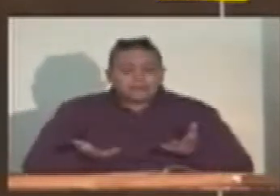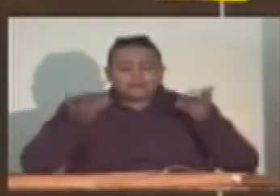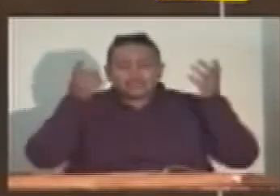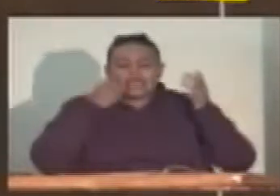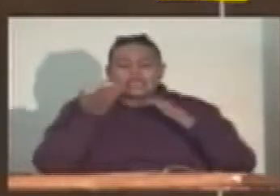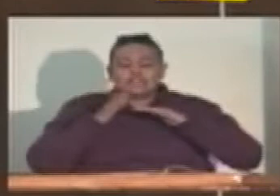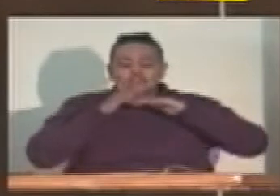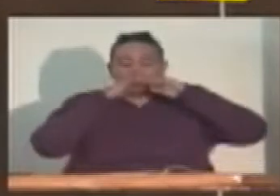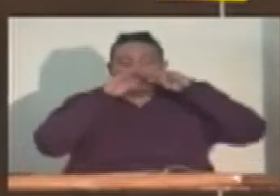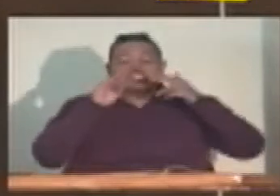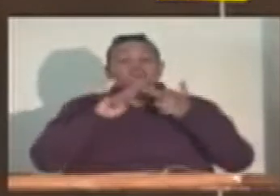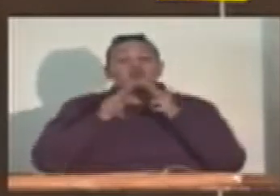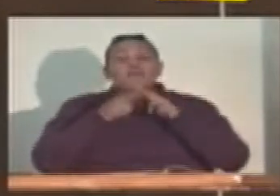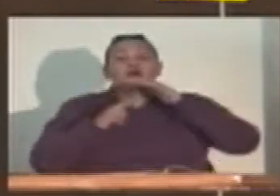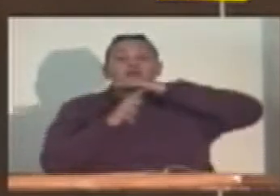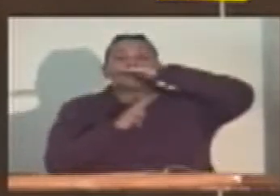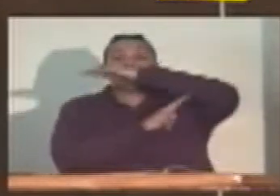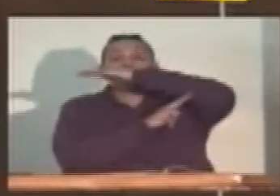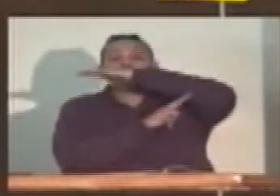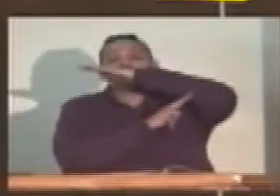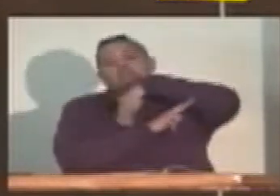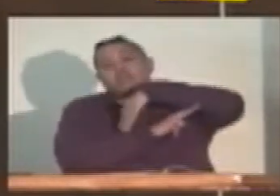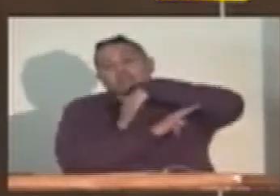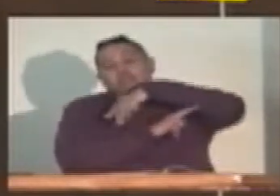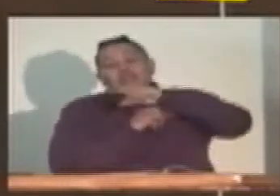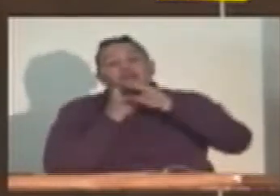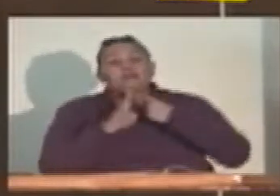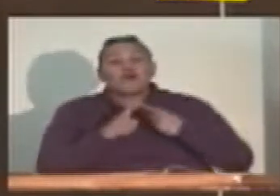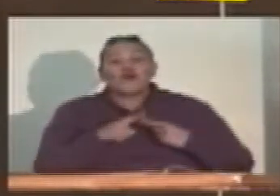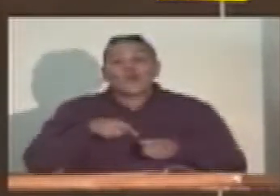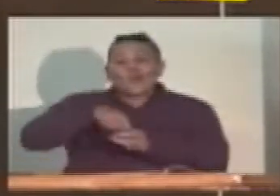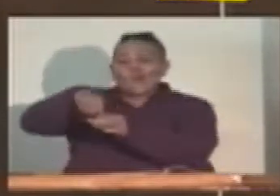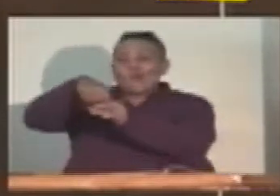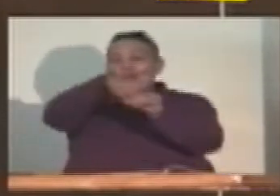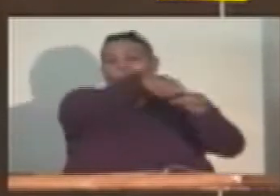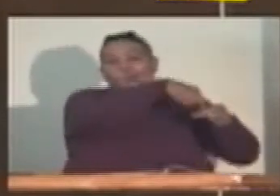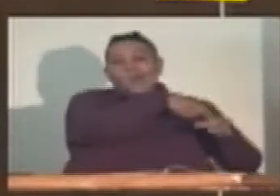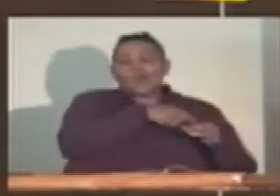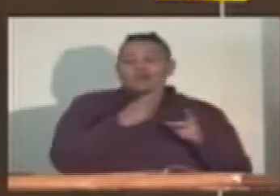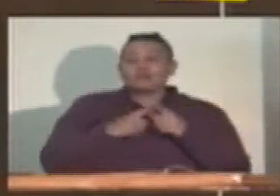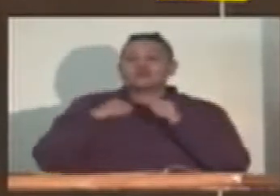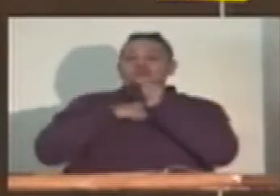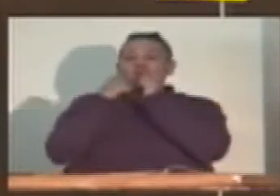increasing number of broken bridges, potholes, and dilapidated structure?